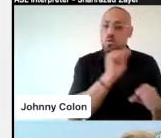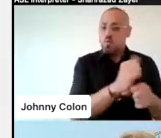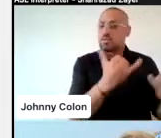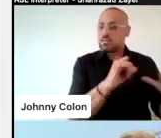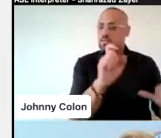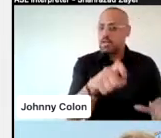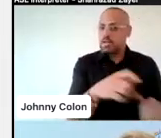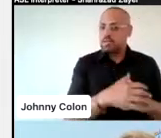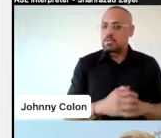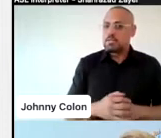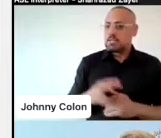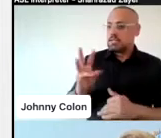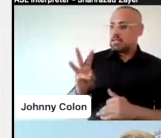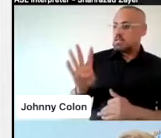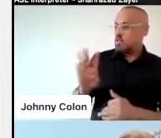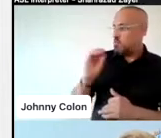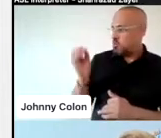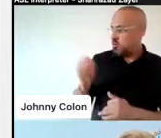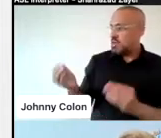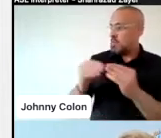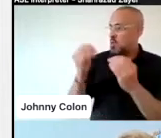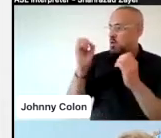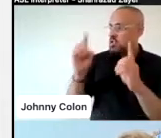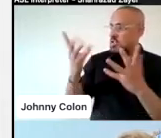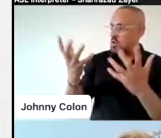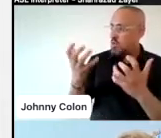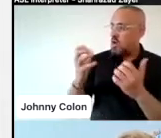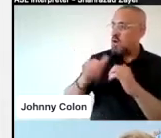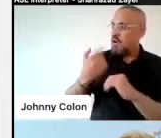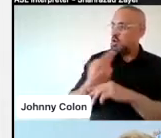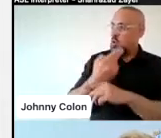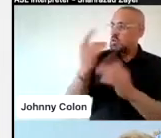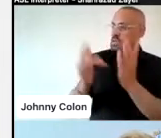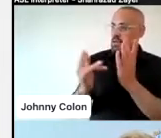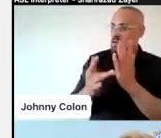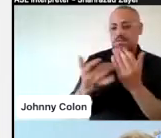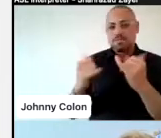54% of seniors want more education on how to use their technology.